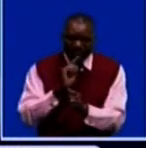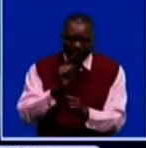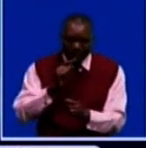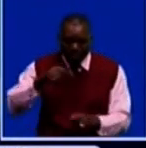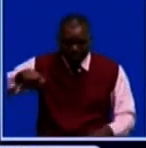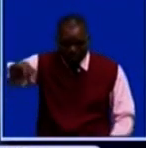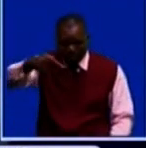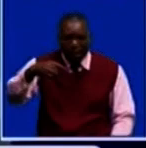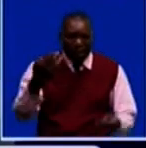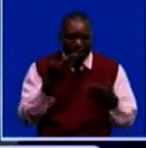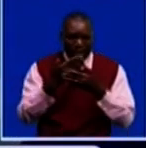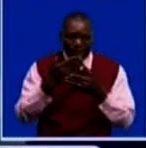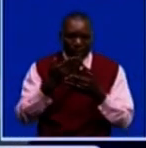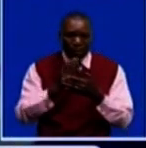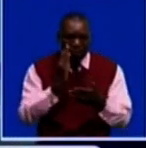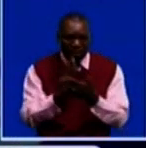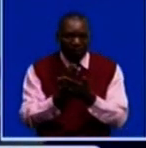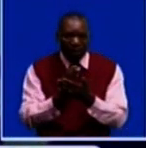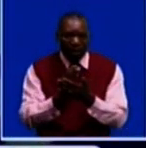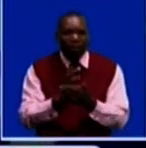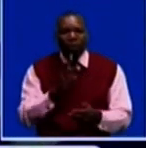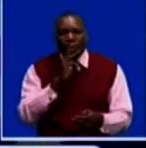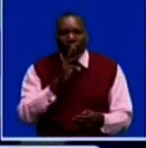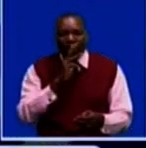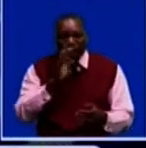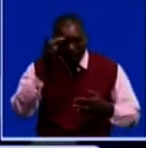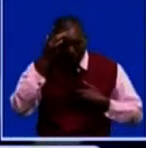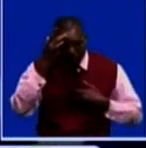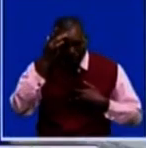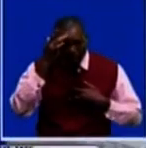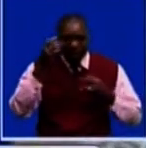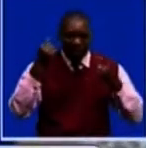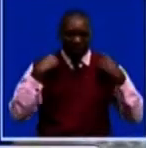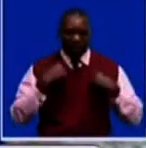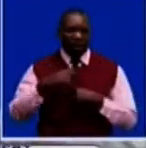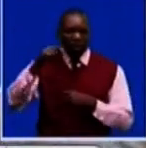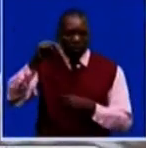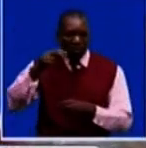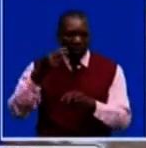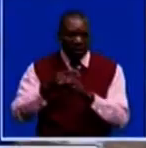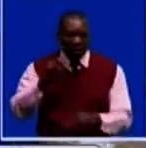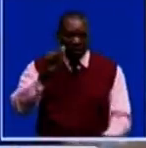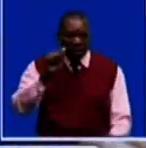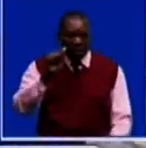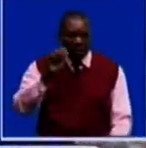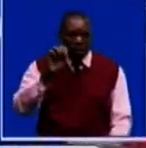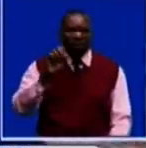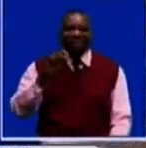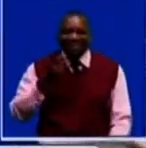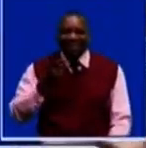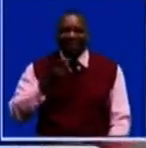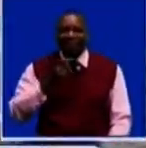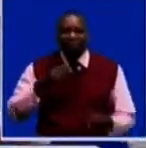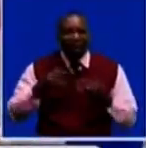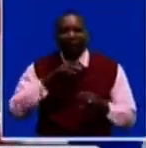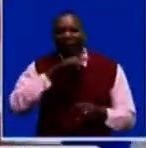kept clean to avoid outbreak of waterborne diseases. And in Ndola, Mayor Emon Chisenga has attributed the filthy state of the market to